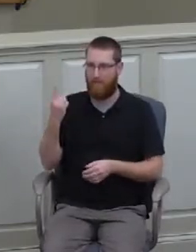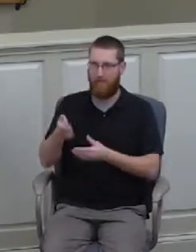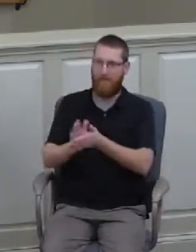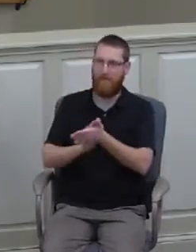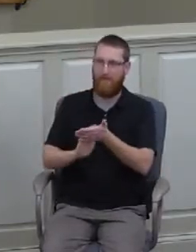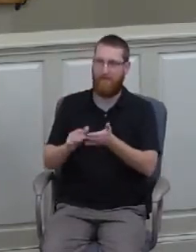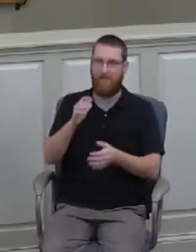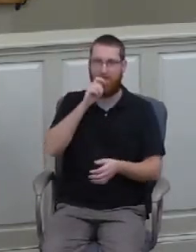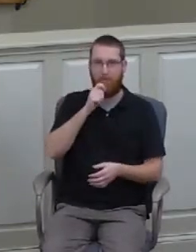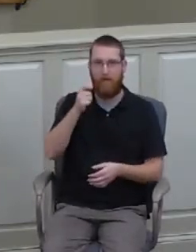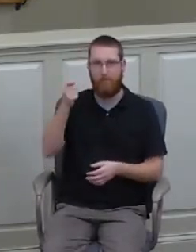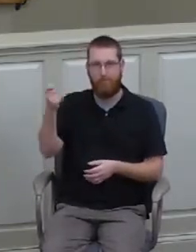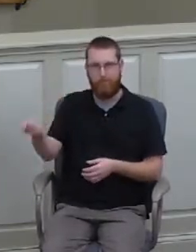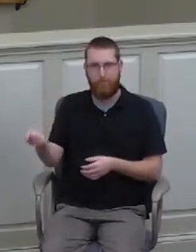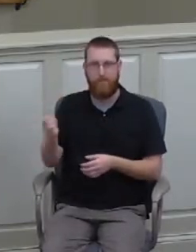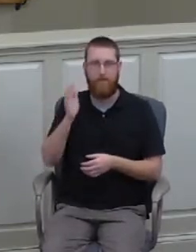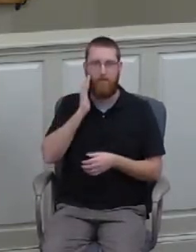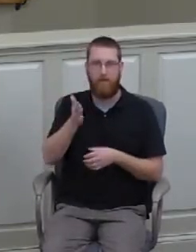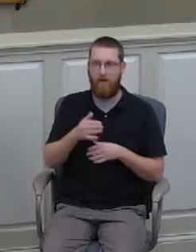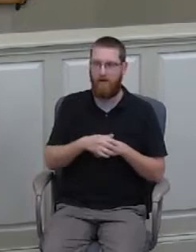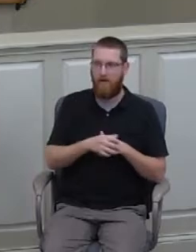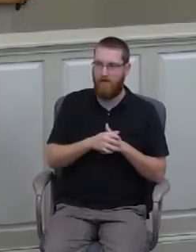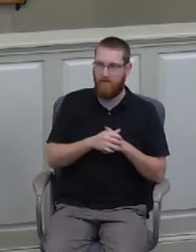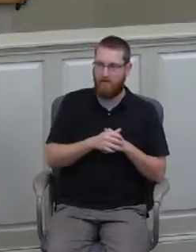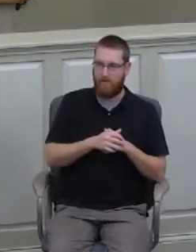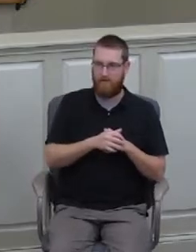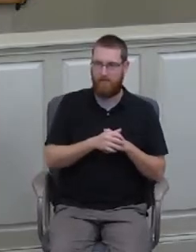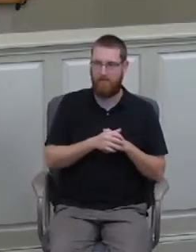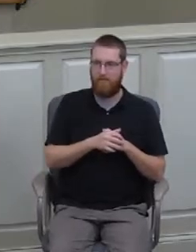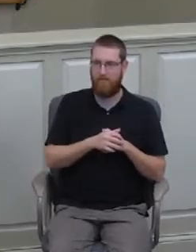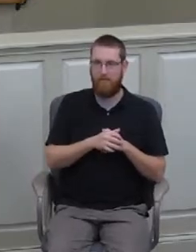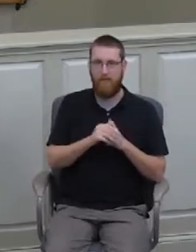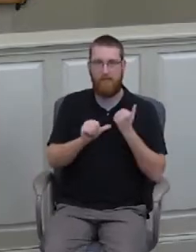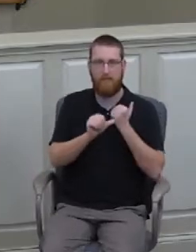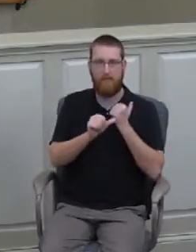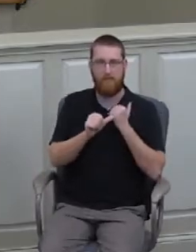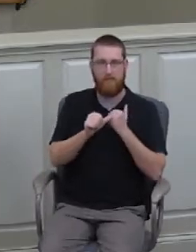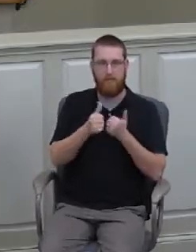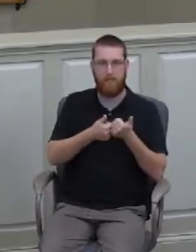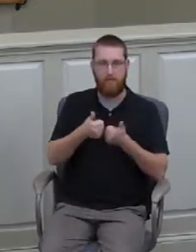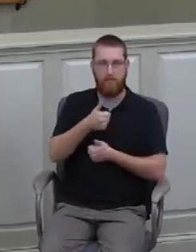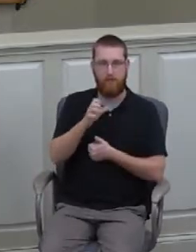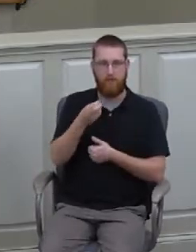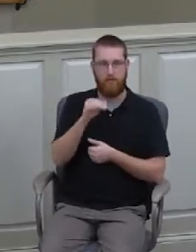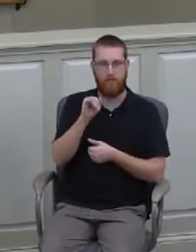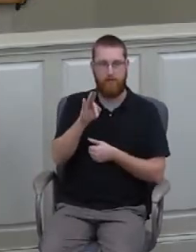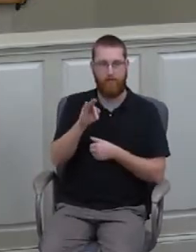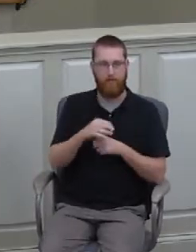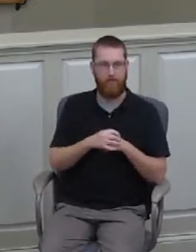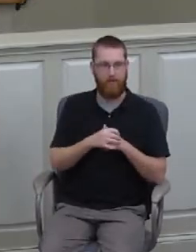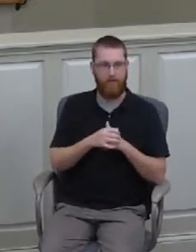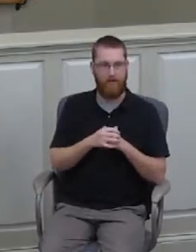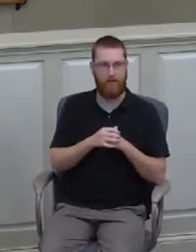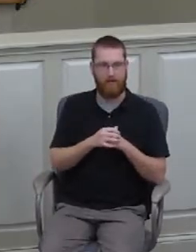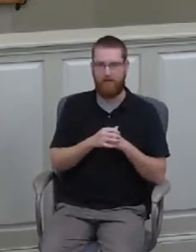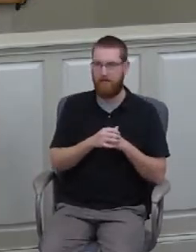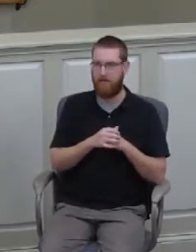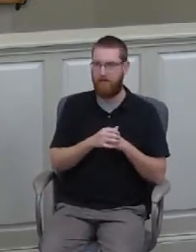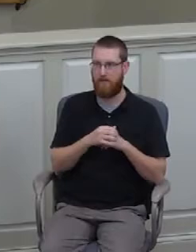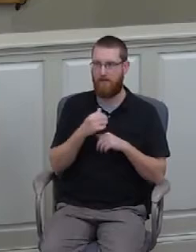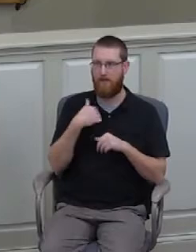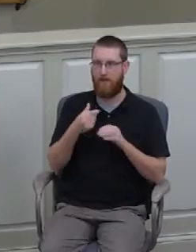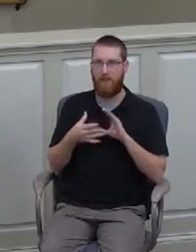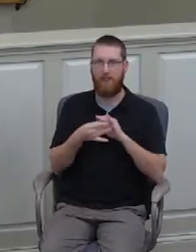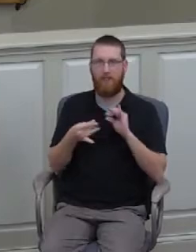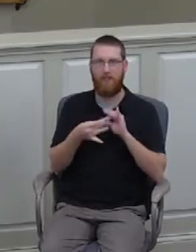am going to pass it off to my deputy. I'll be easy on you, Sammy. I appreciate it. Be first I time. just want to tell a story